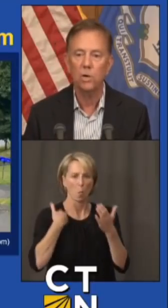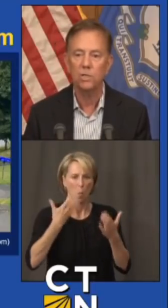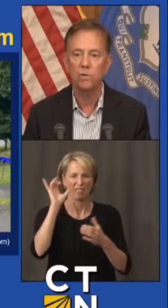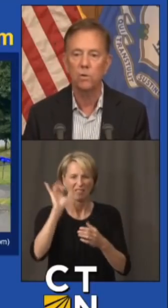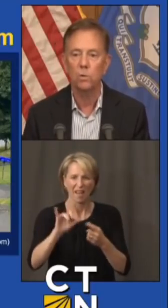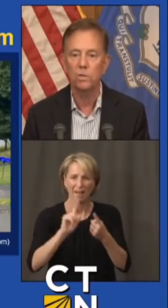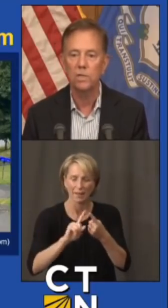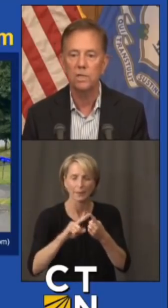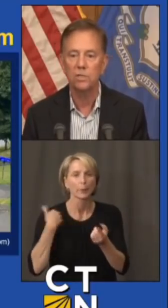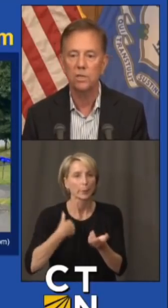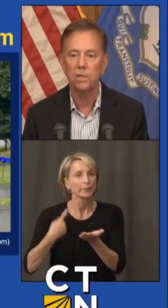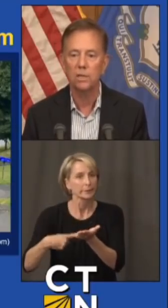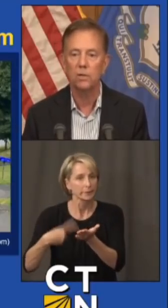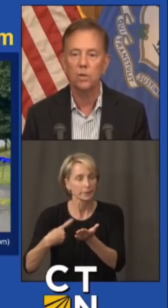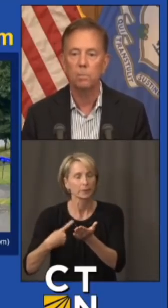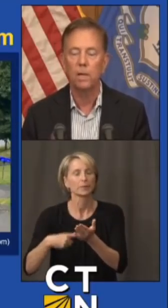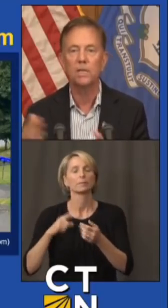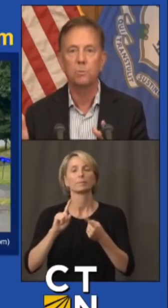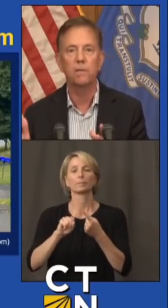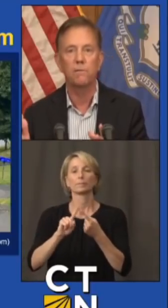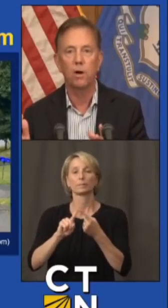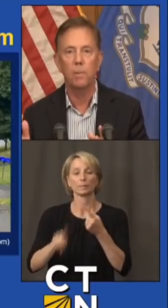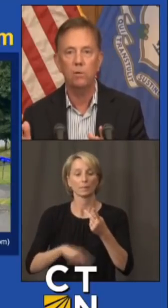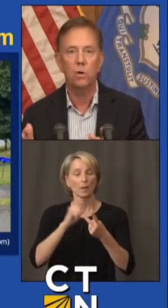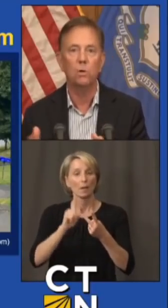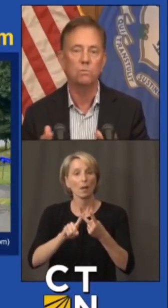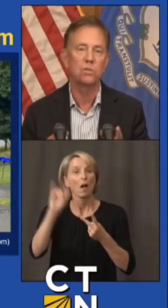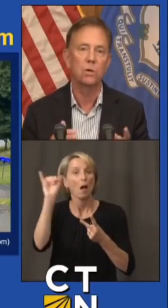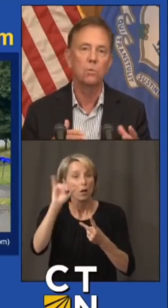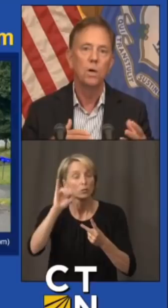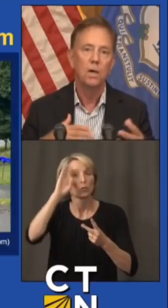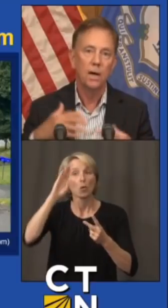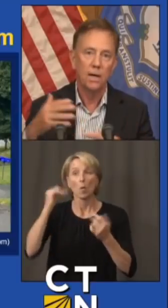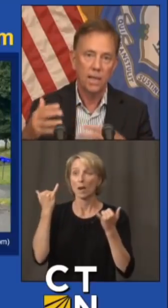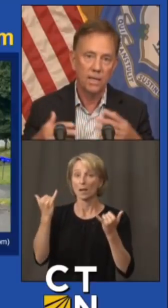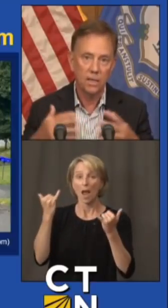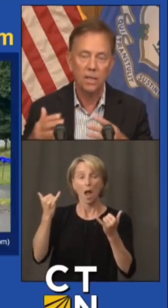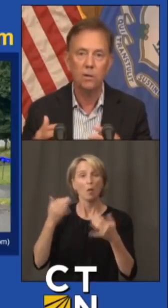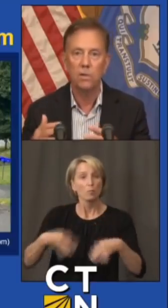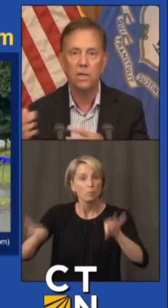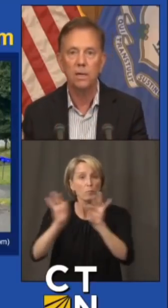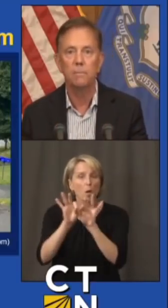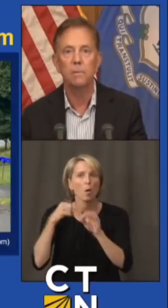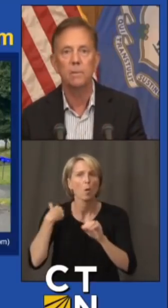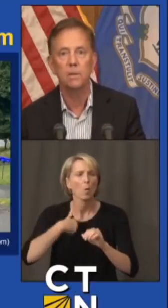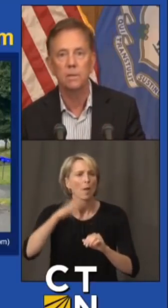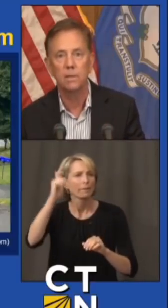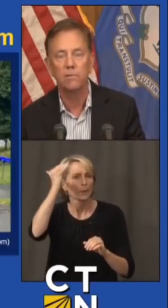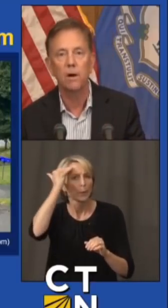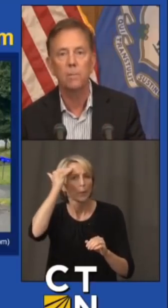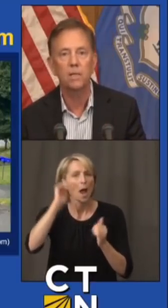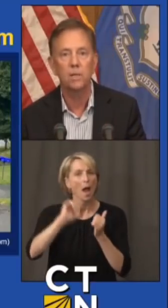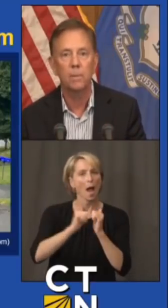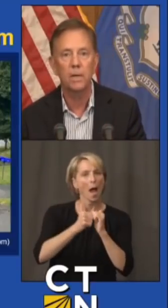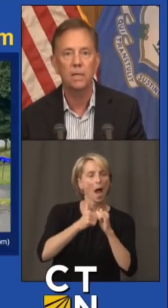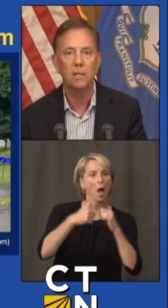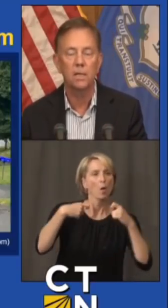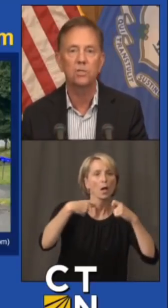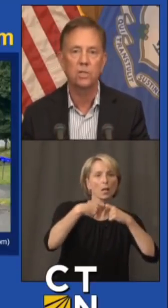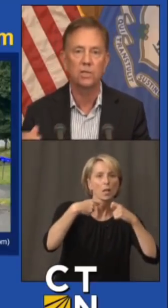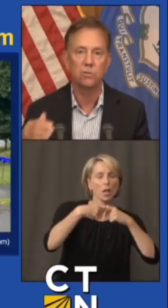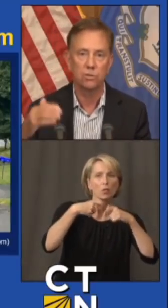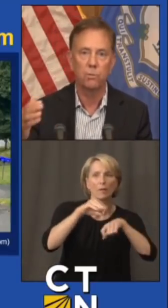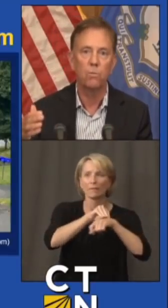Related to costs, of course, is compliance with the environmental goals. So I'd like to hear the Environment Committee